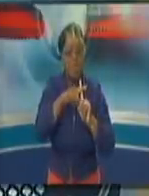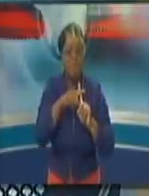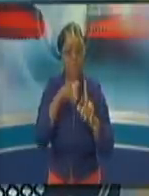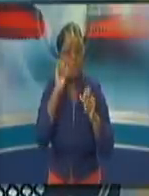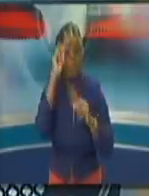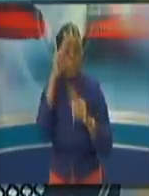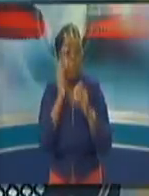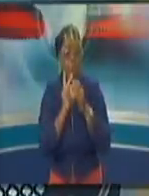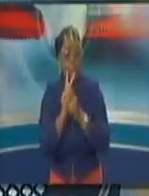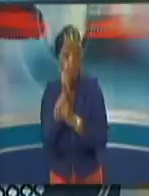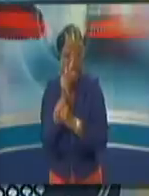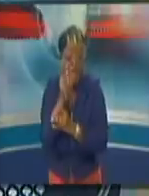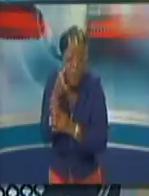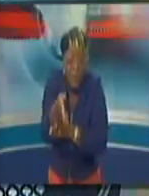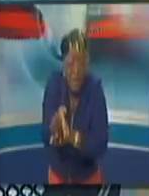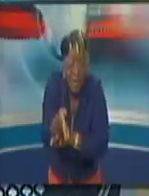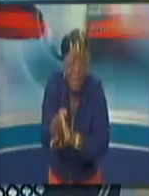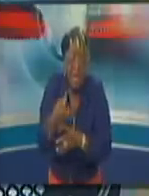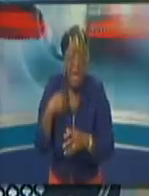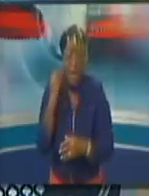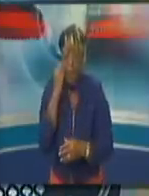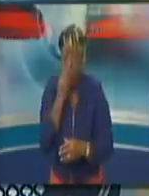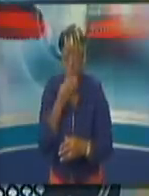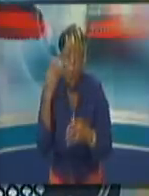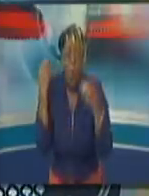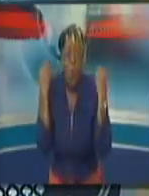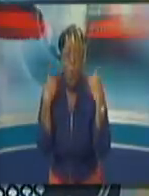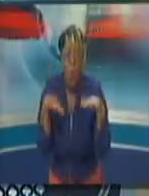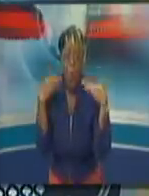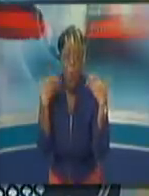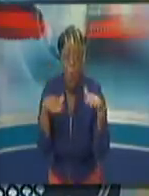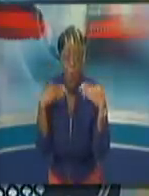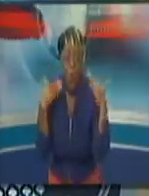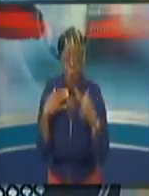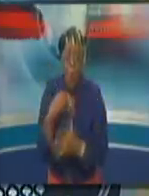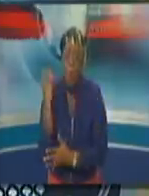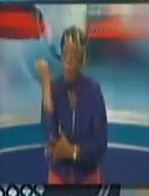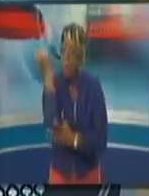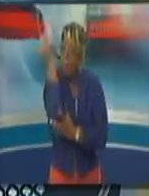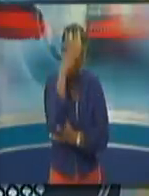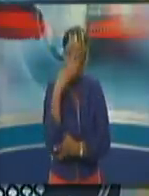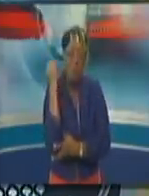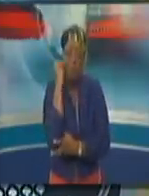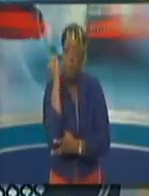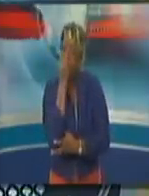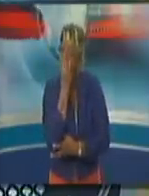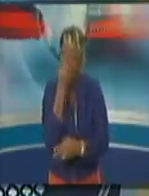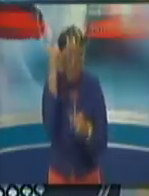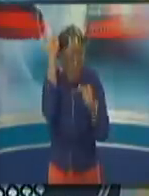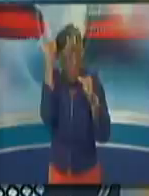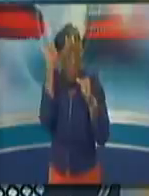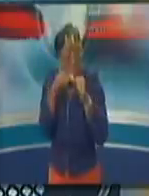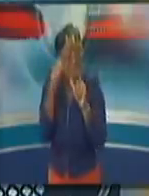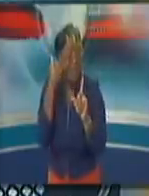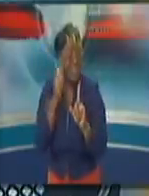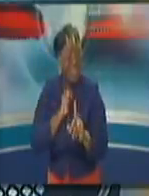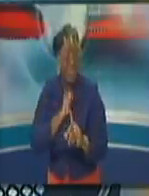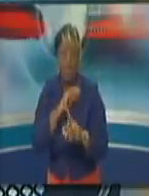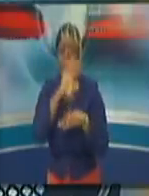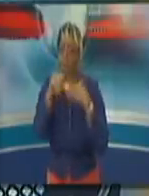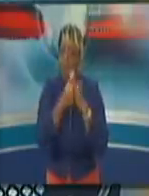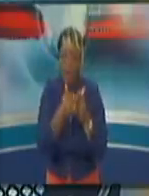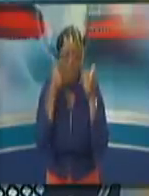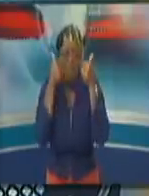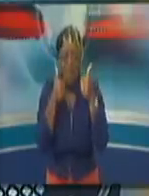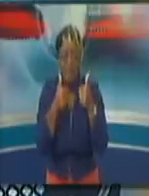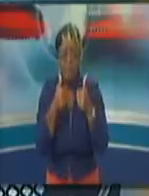your yard that happened to flower this morning, enjoy the beauty of that flower and remind yourself that all is not lost. In addition, we